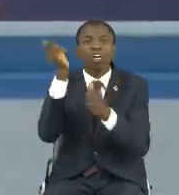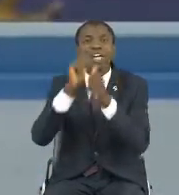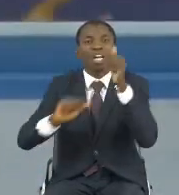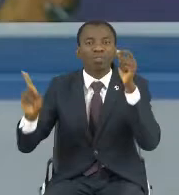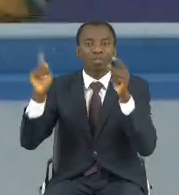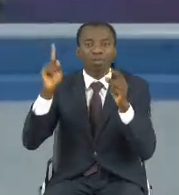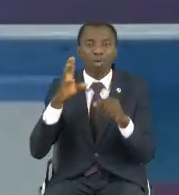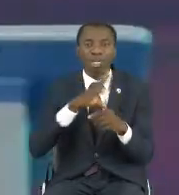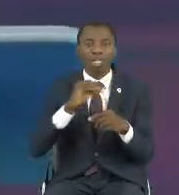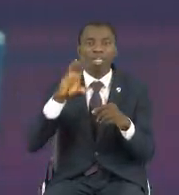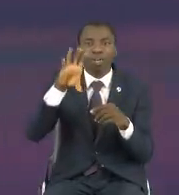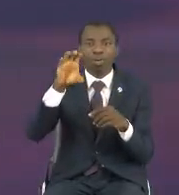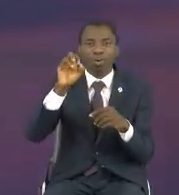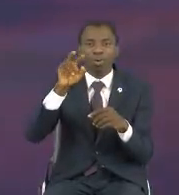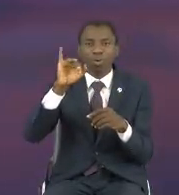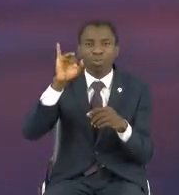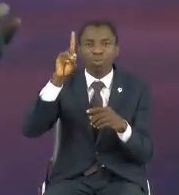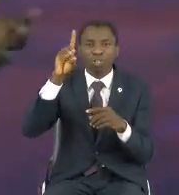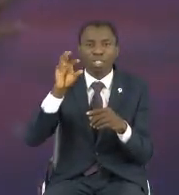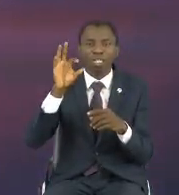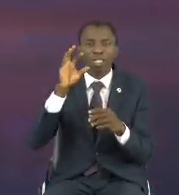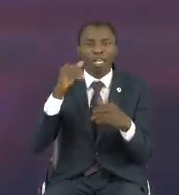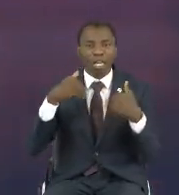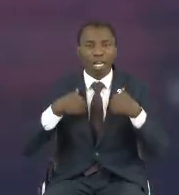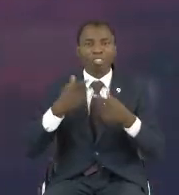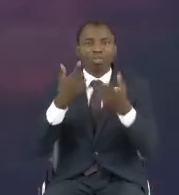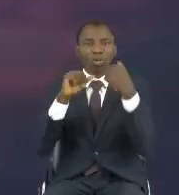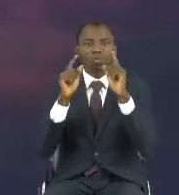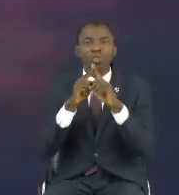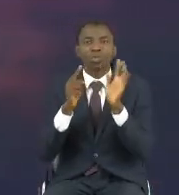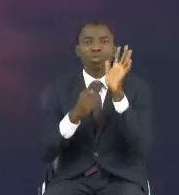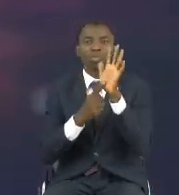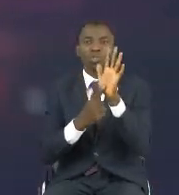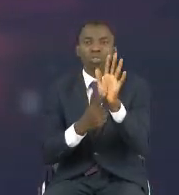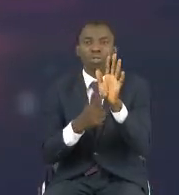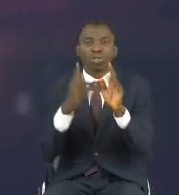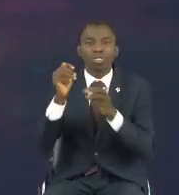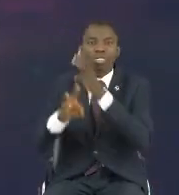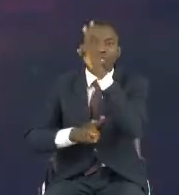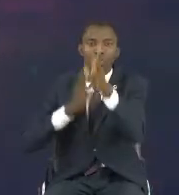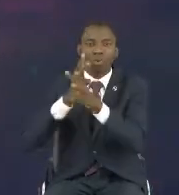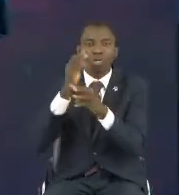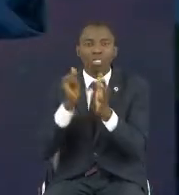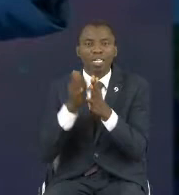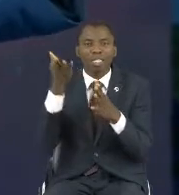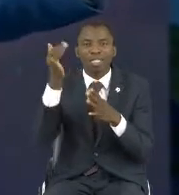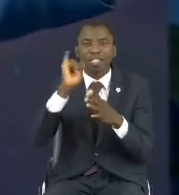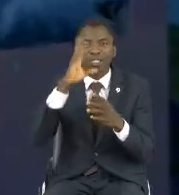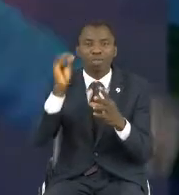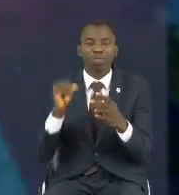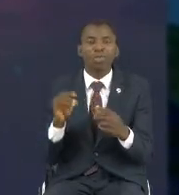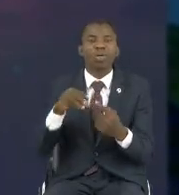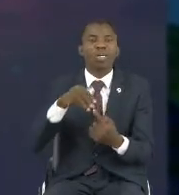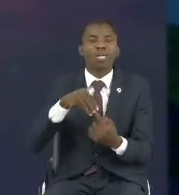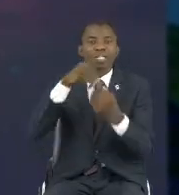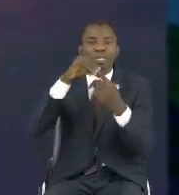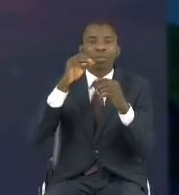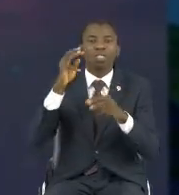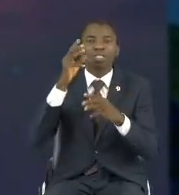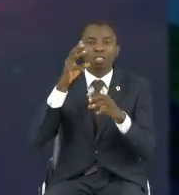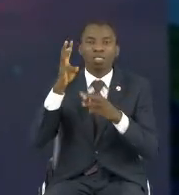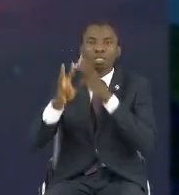has come to show the world that there is no exception. The earth